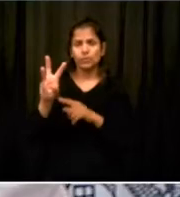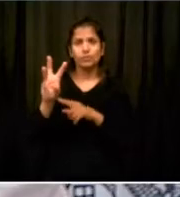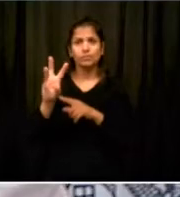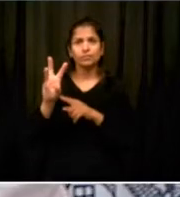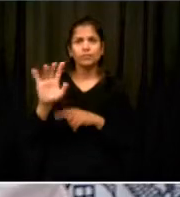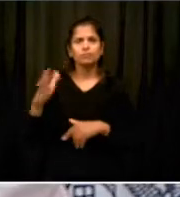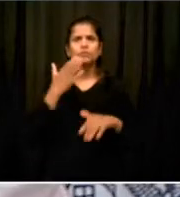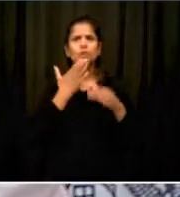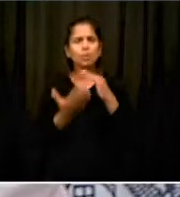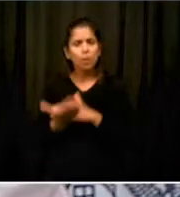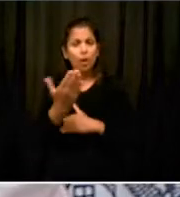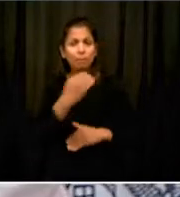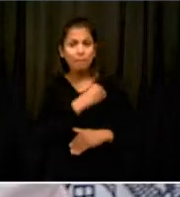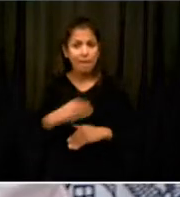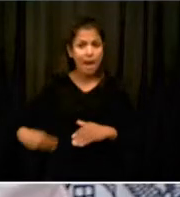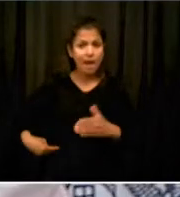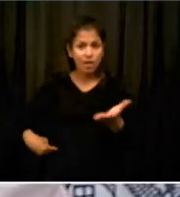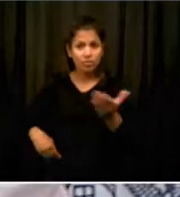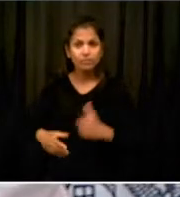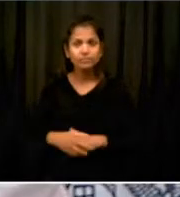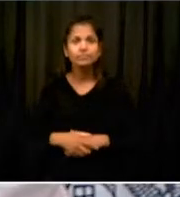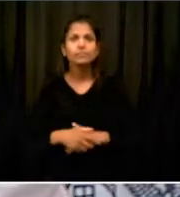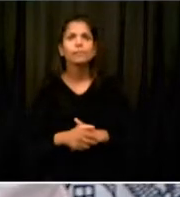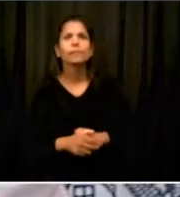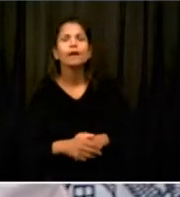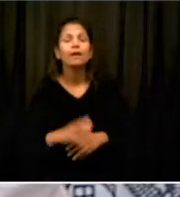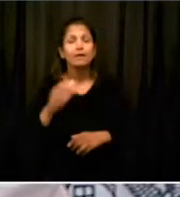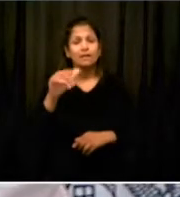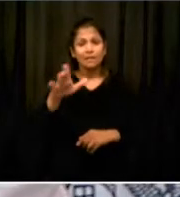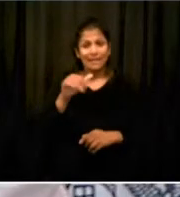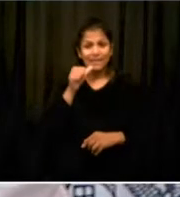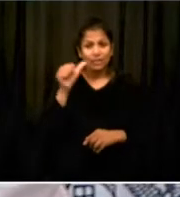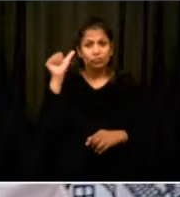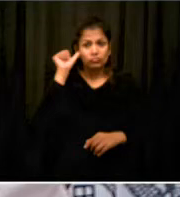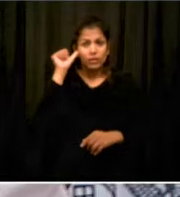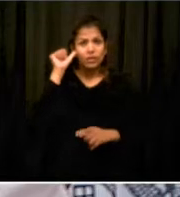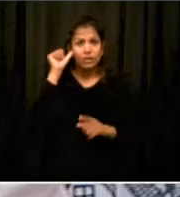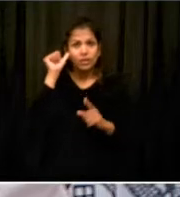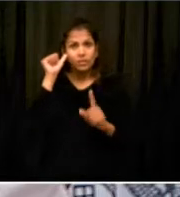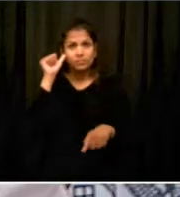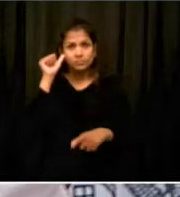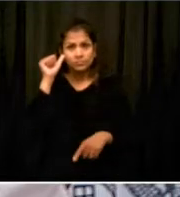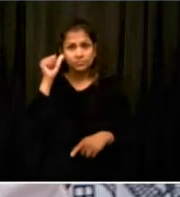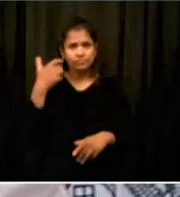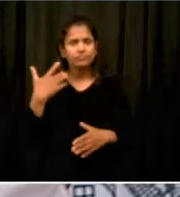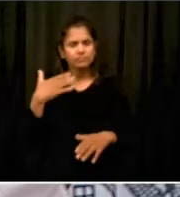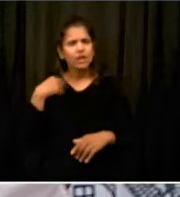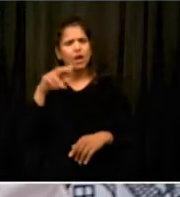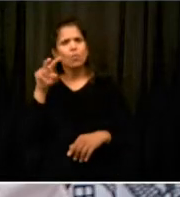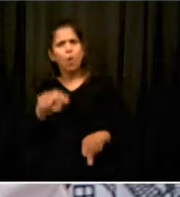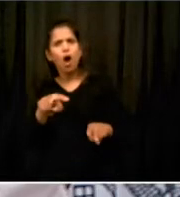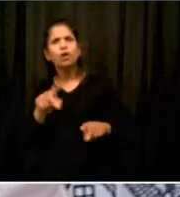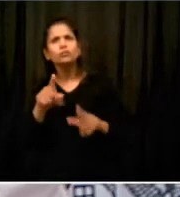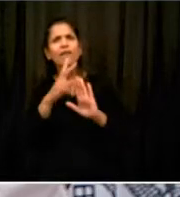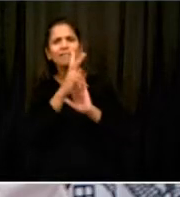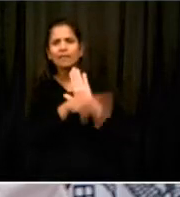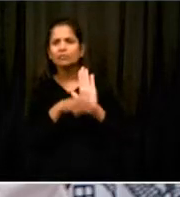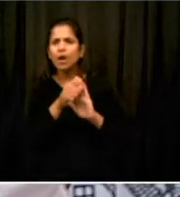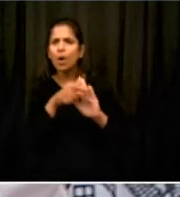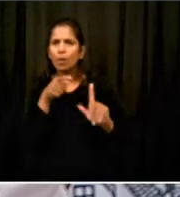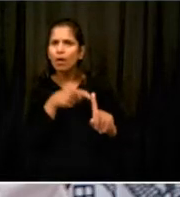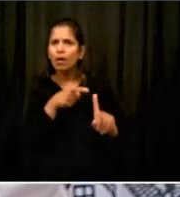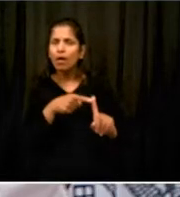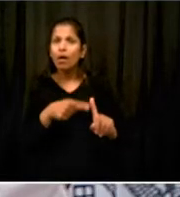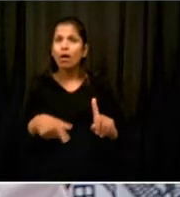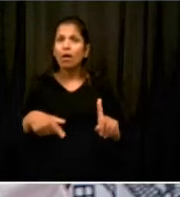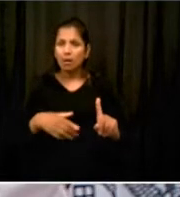the NYPD, why specifically was it desirable to effectuate the arrest of this